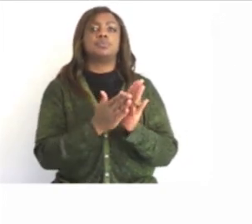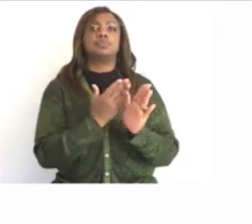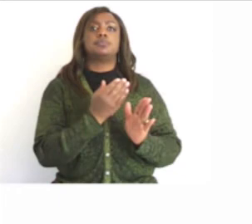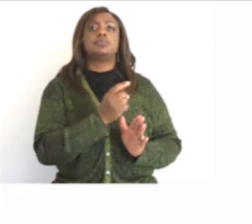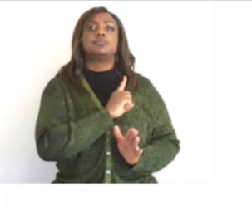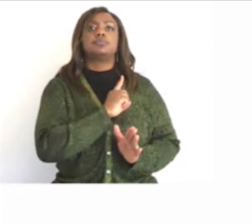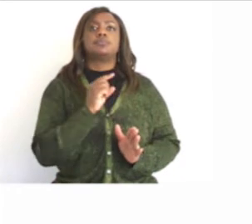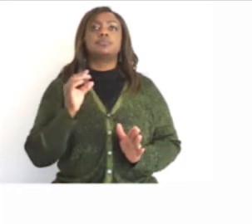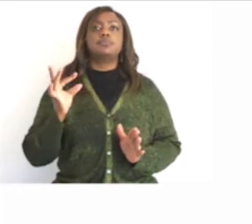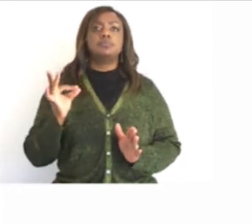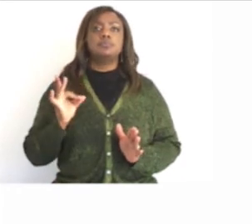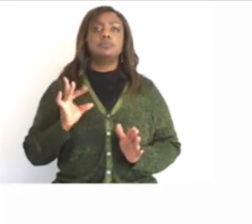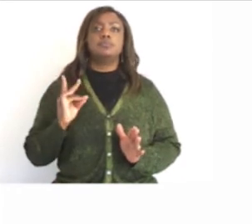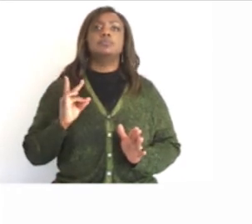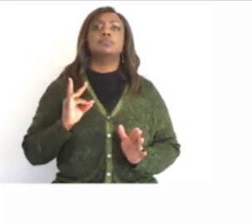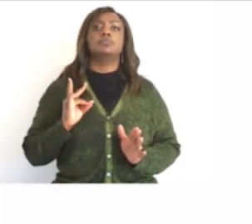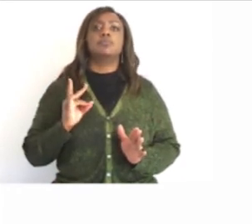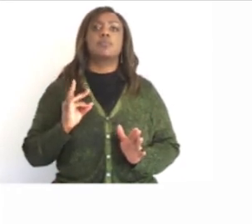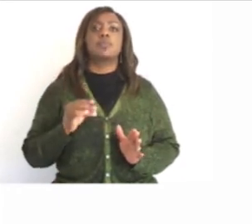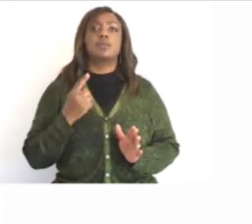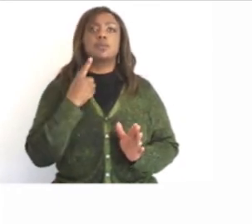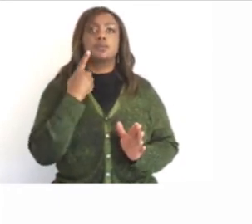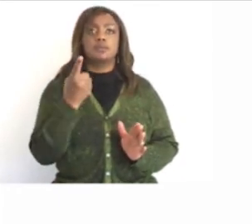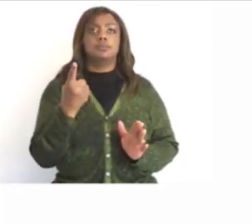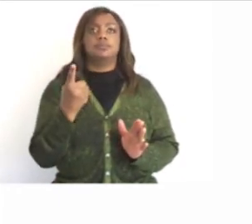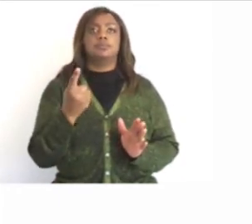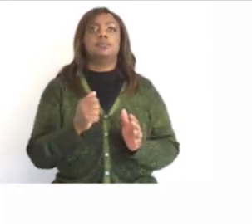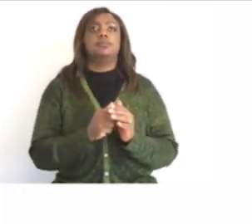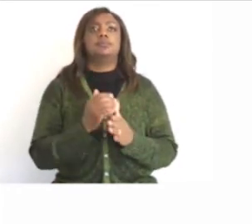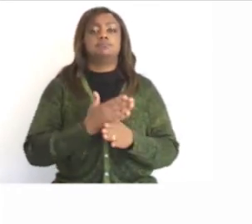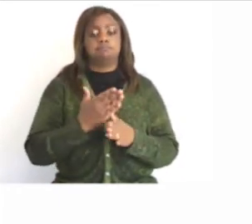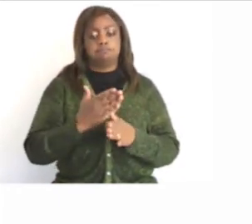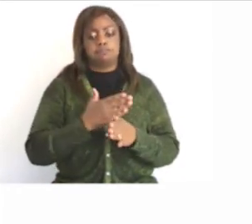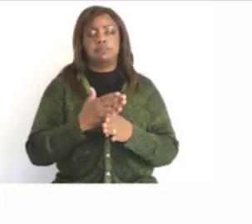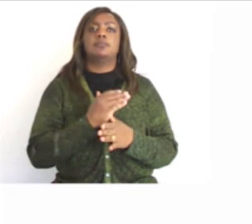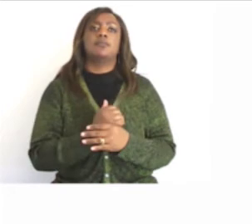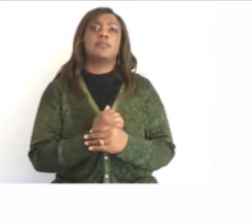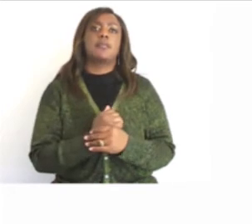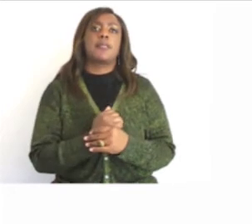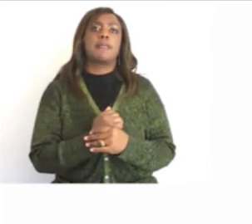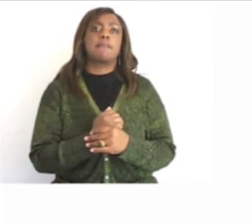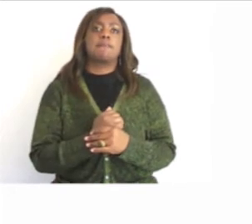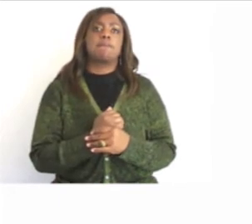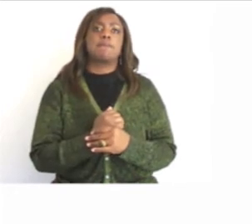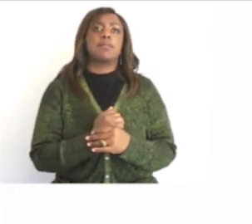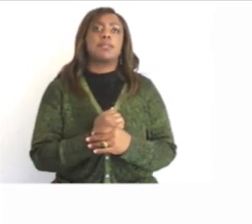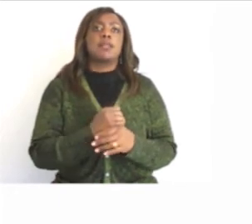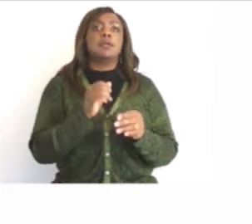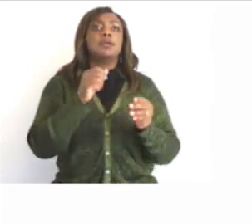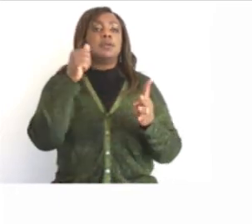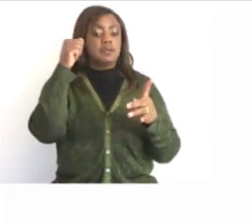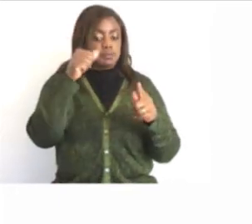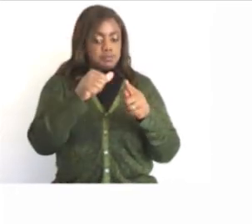17, Chanel, and boys and girls all over Namibia. Good. Here's a self-assessment for you. Try to see if